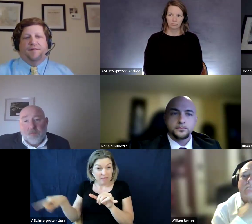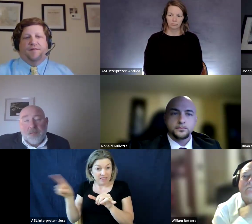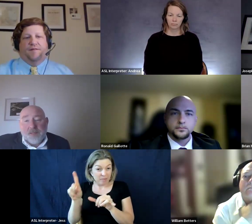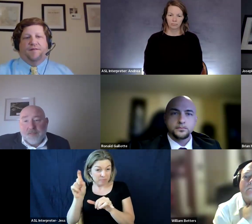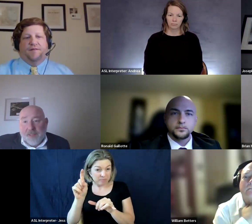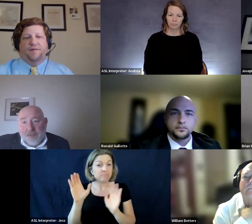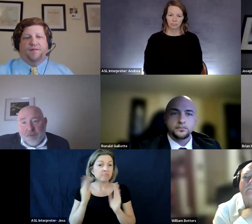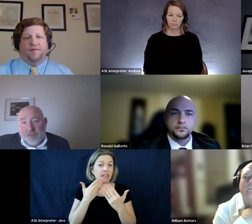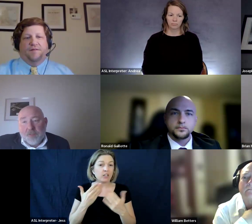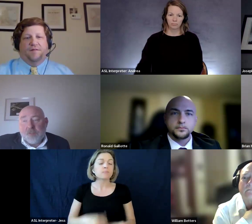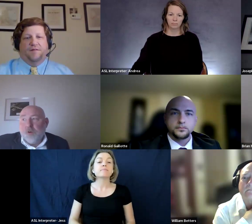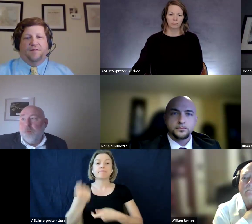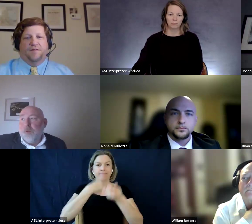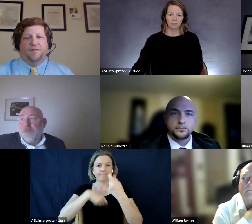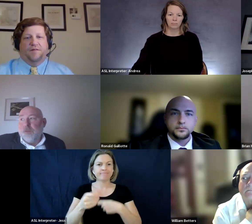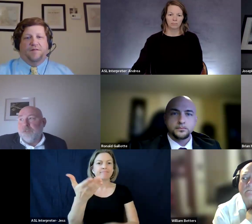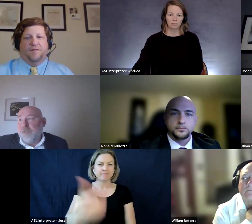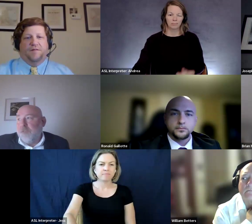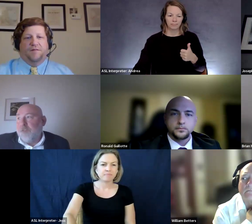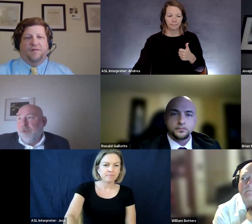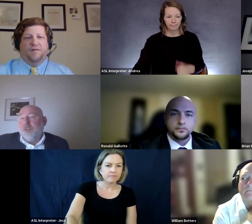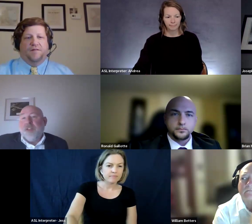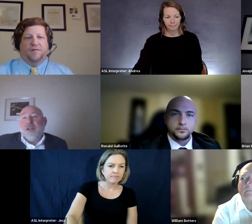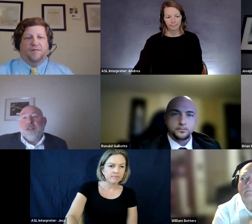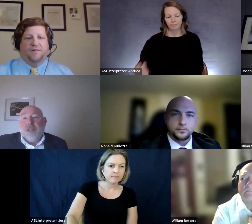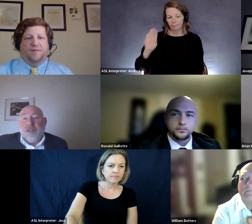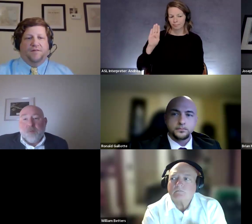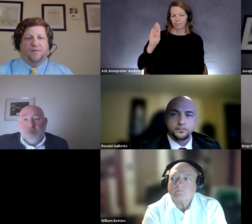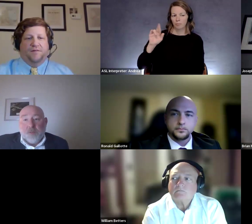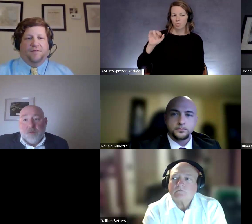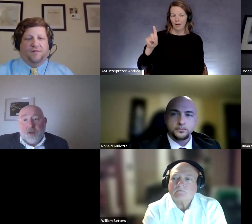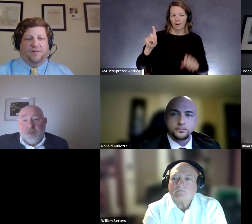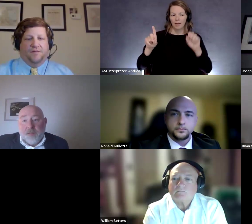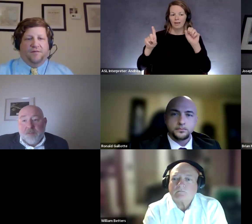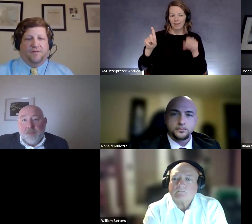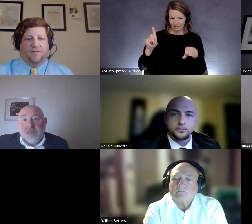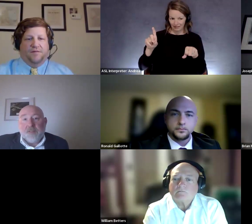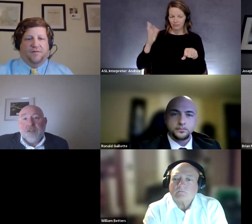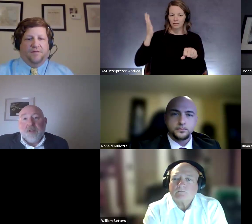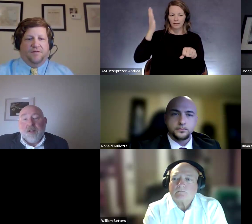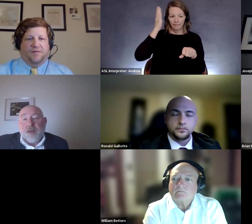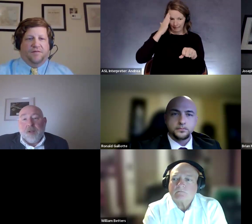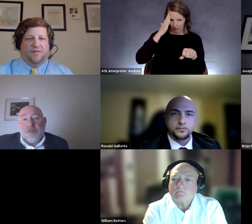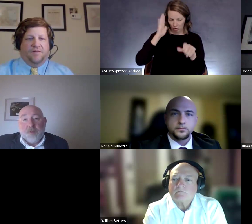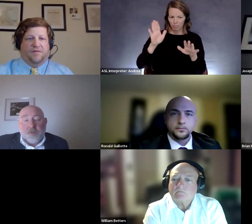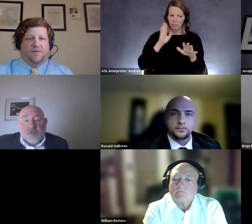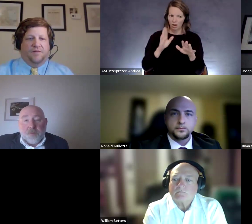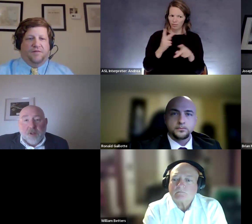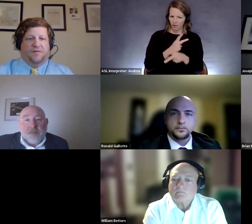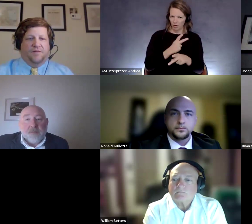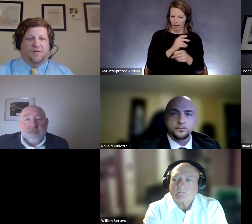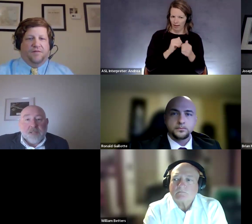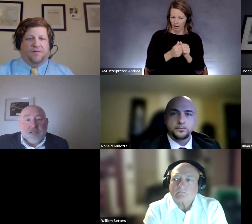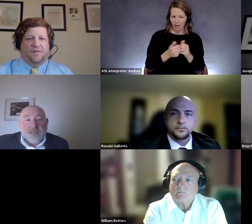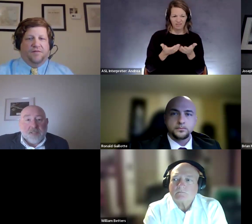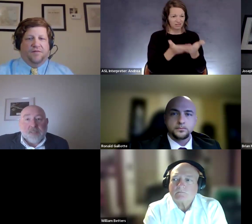you. Yes, thank you very much. So we're definitely very familiar with that, and we're open to the means and methods. I throw this over to